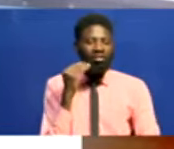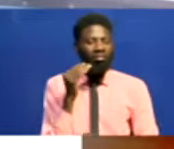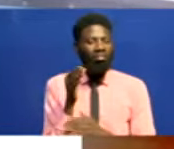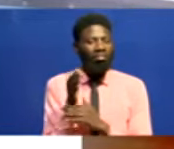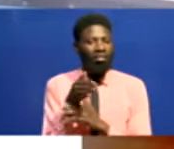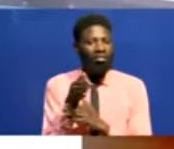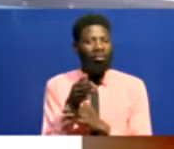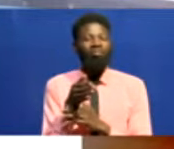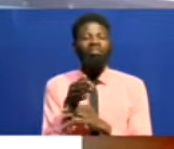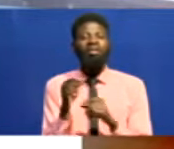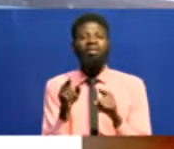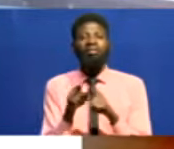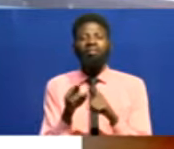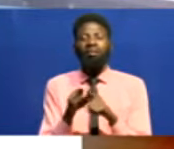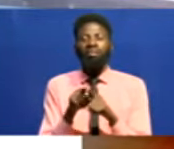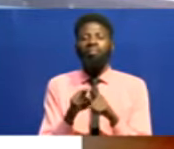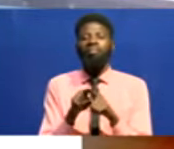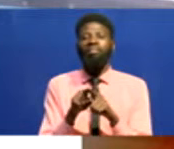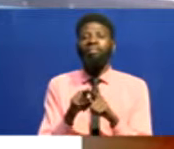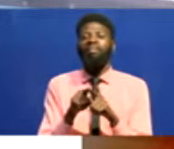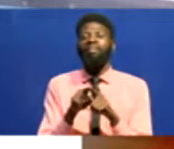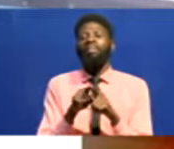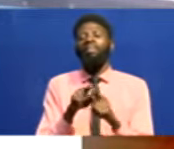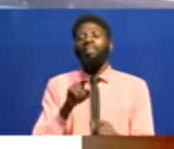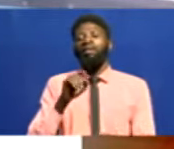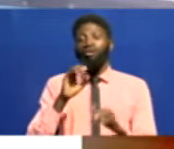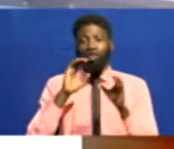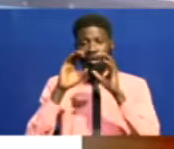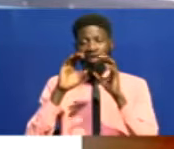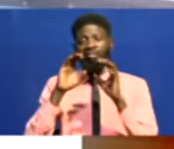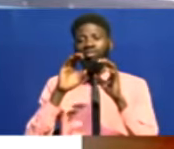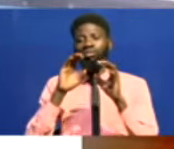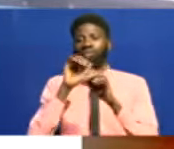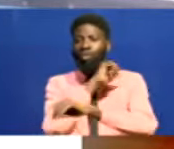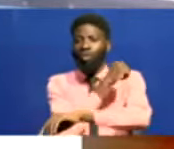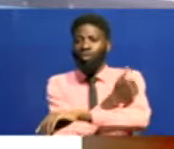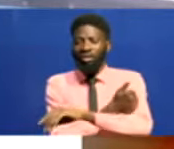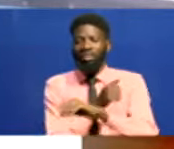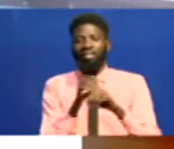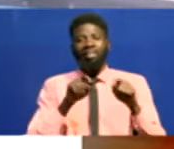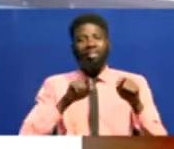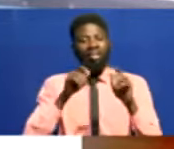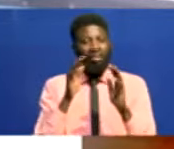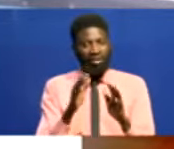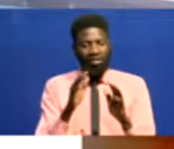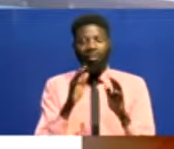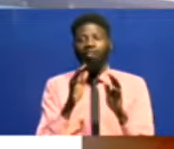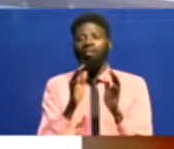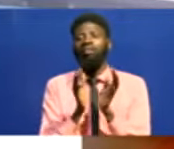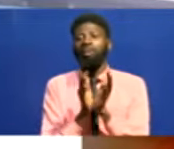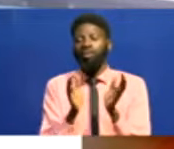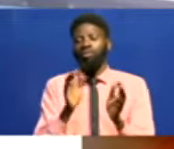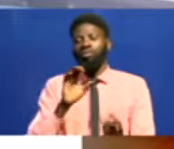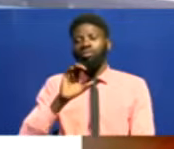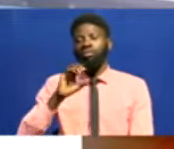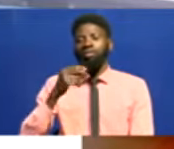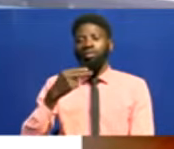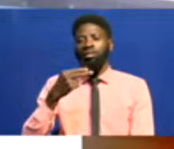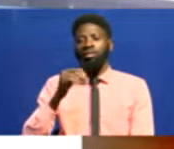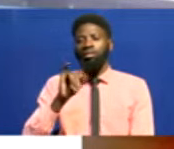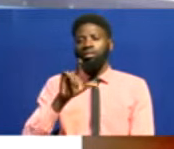the Communications Authority Director General Ezra Chiloba pointing out on 11 million attacks in the